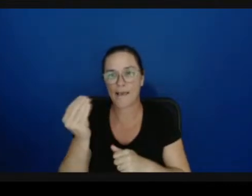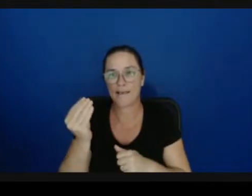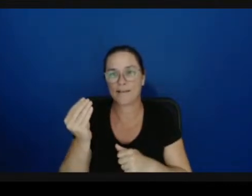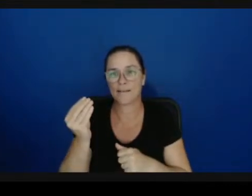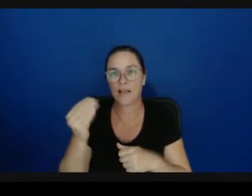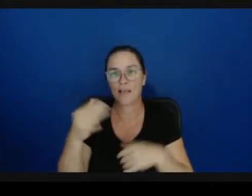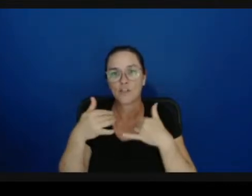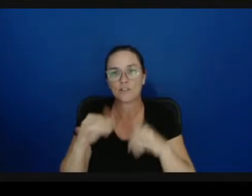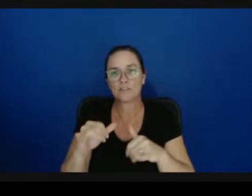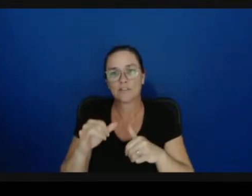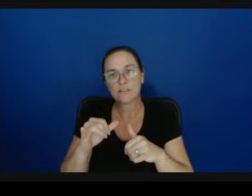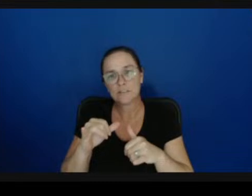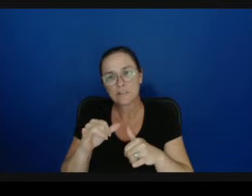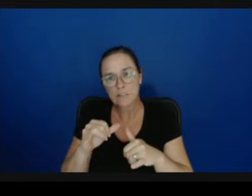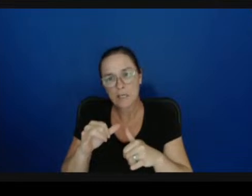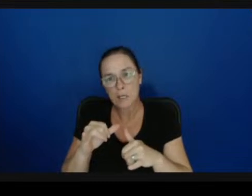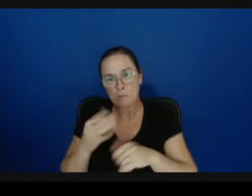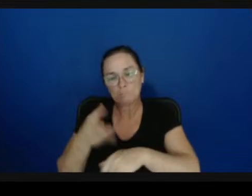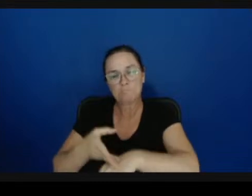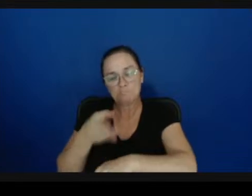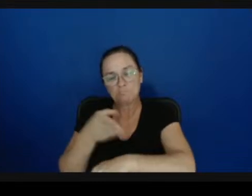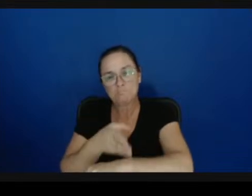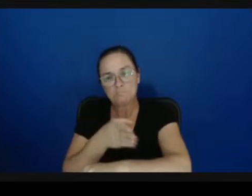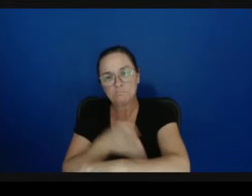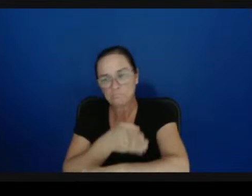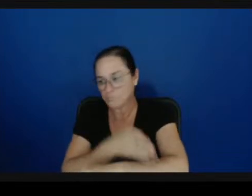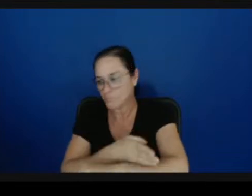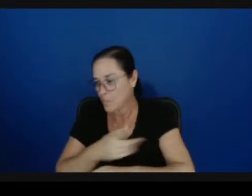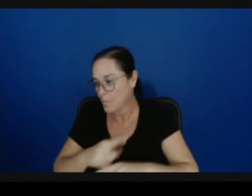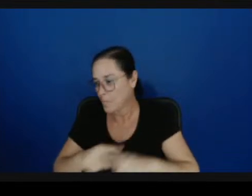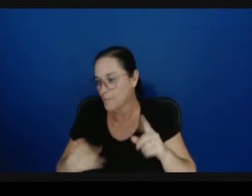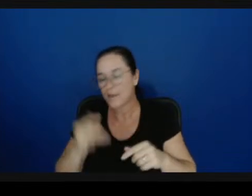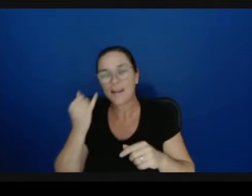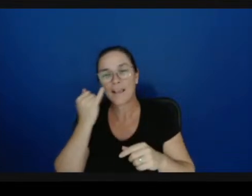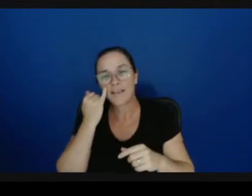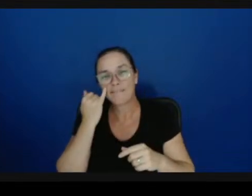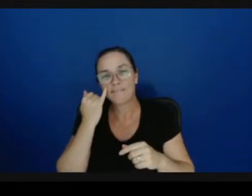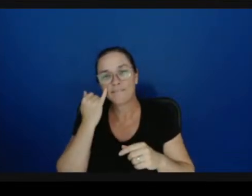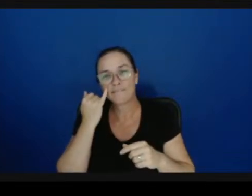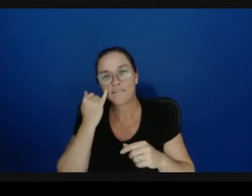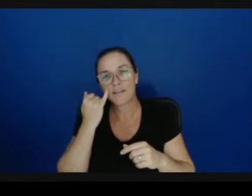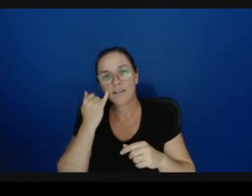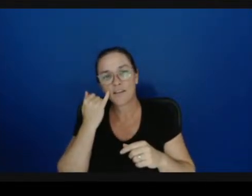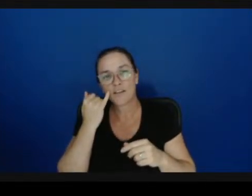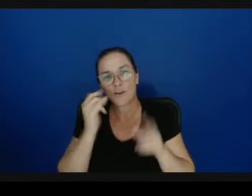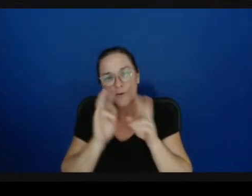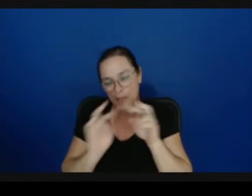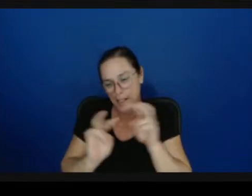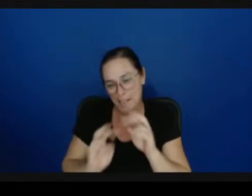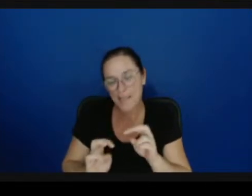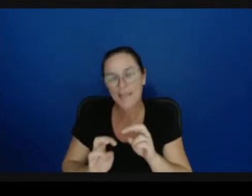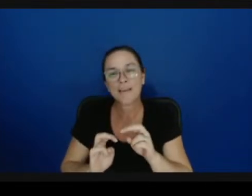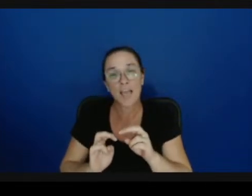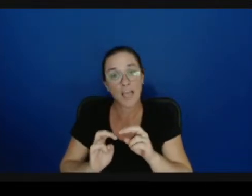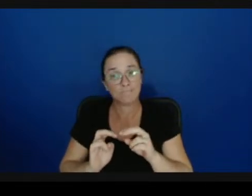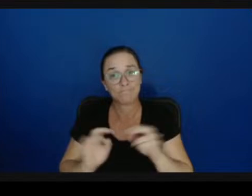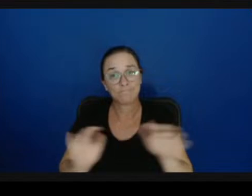a work in progress. But if you start diving into it, it's going in the right direction.